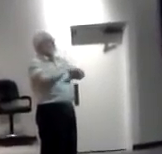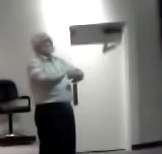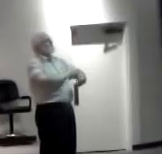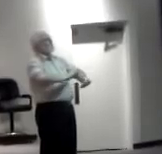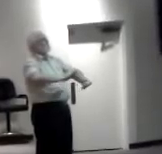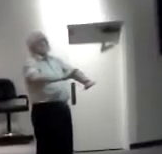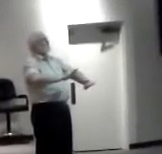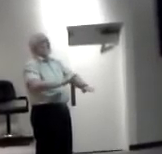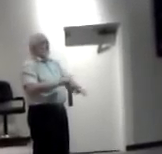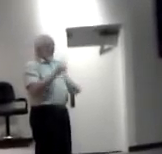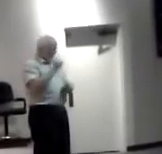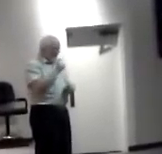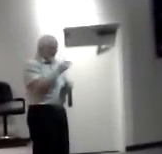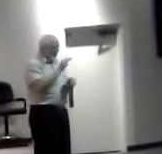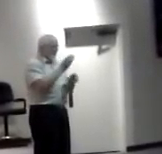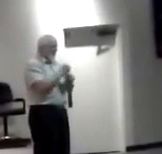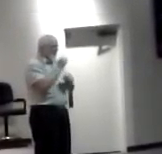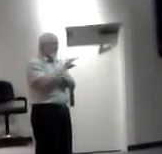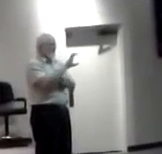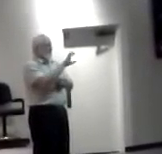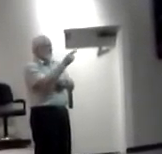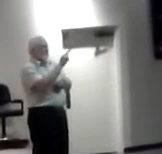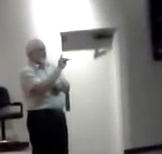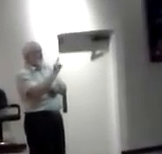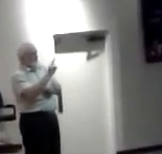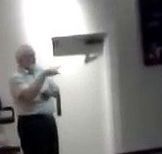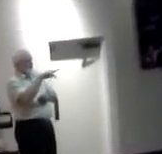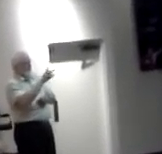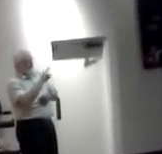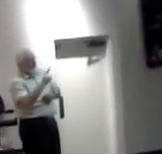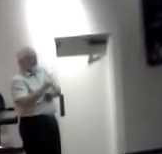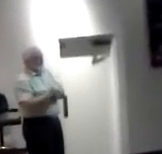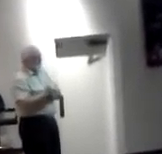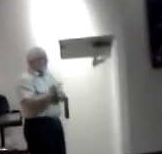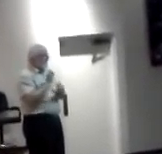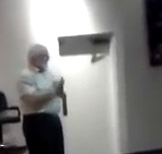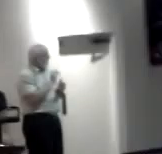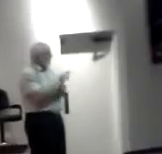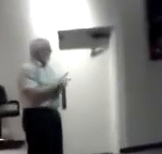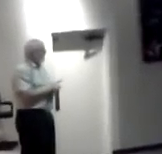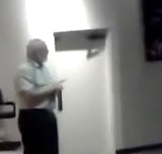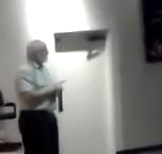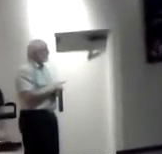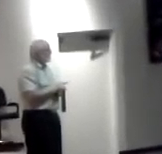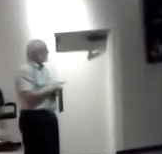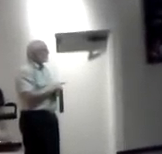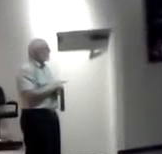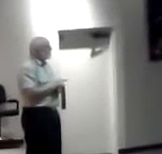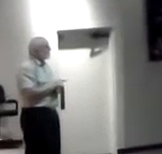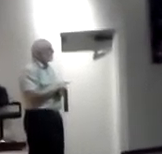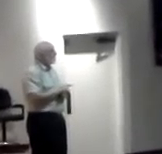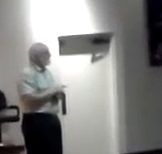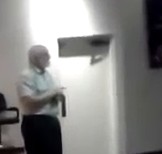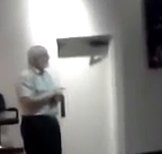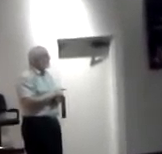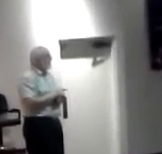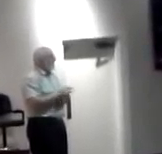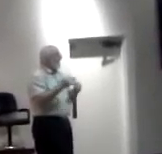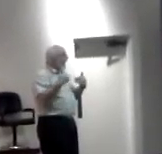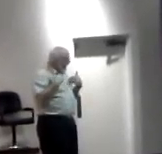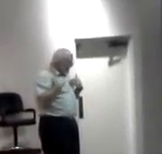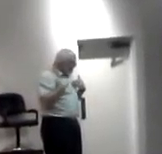Or I need to take my chill pill, as she says. That's okay. But having